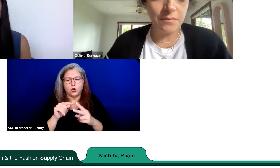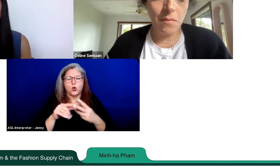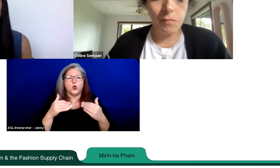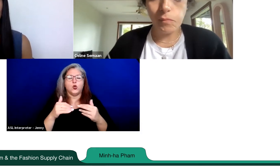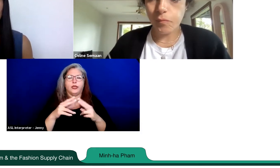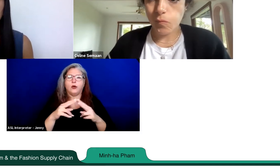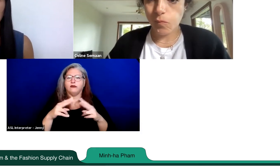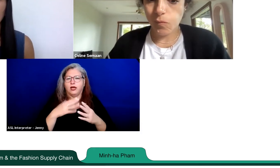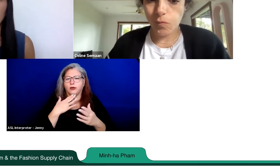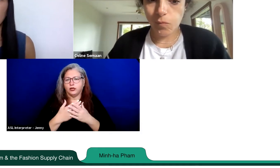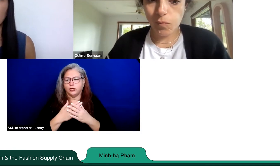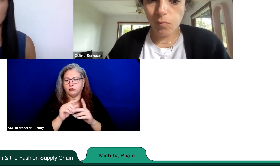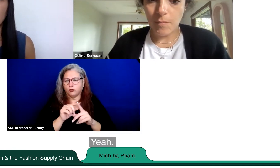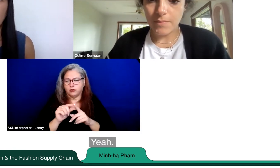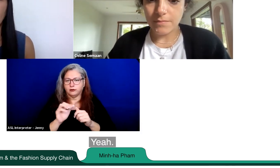good.